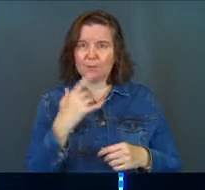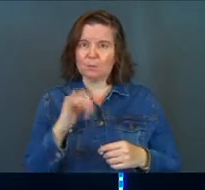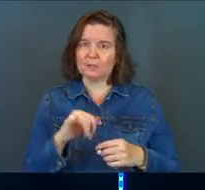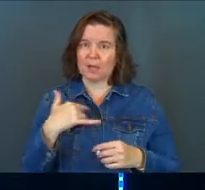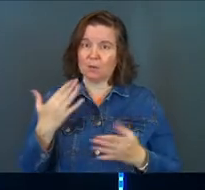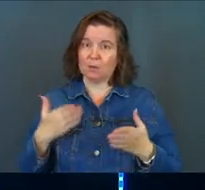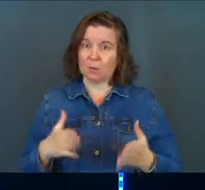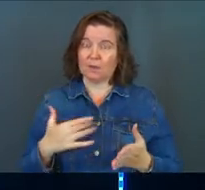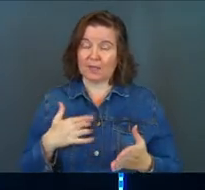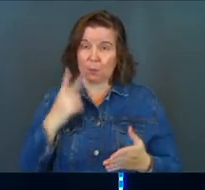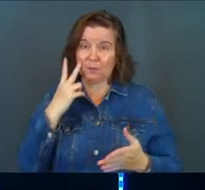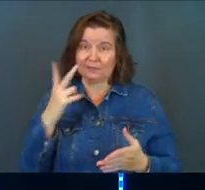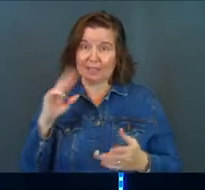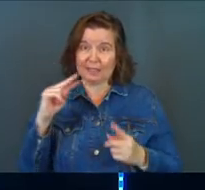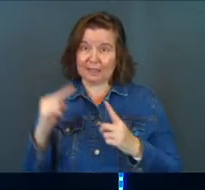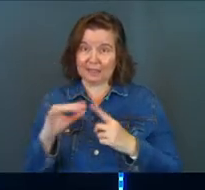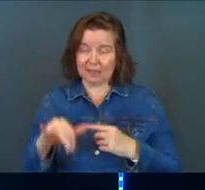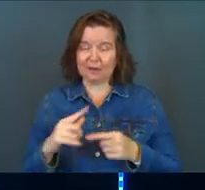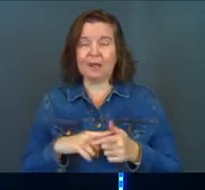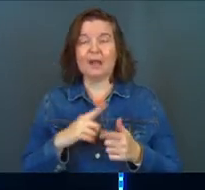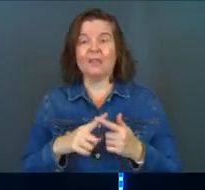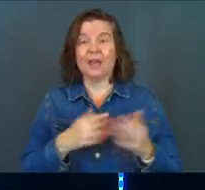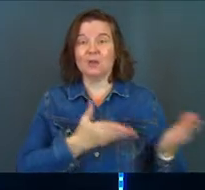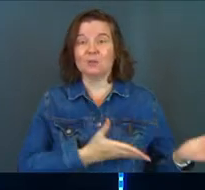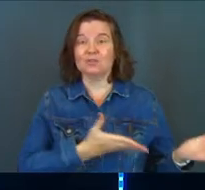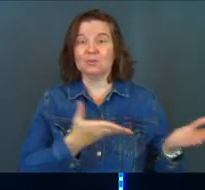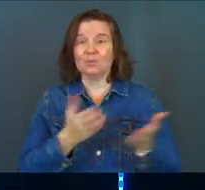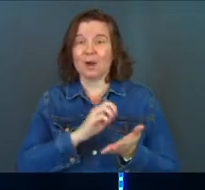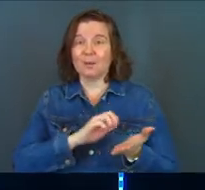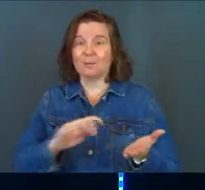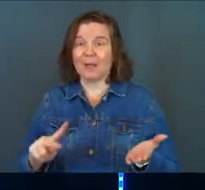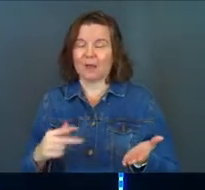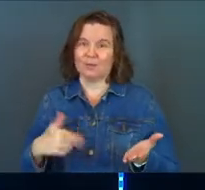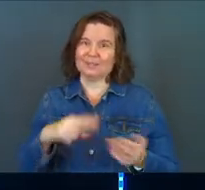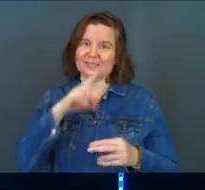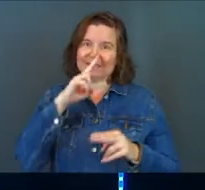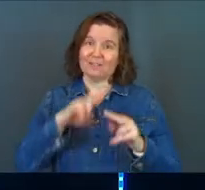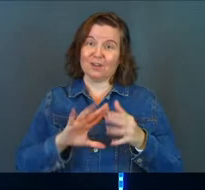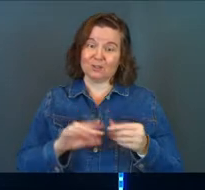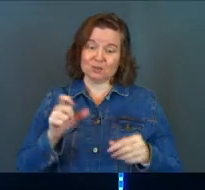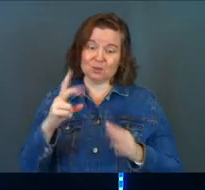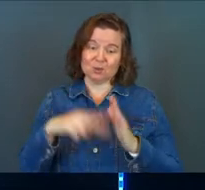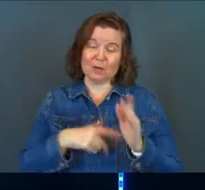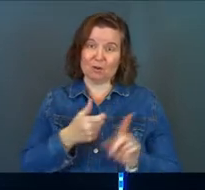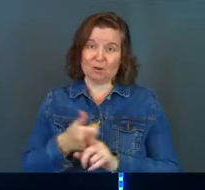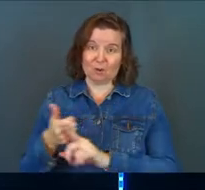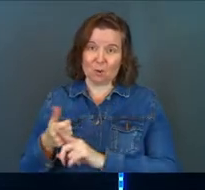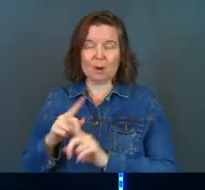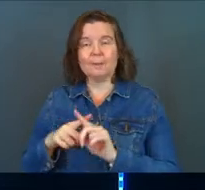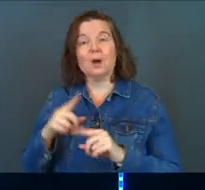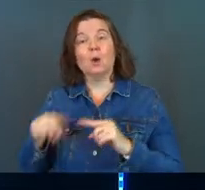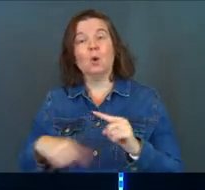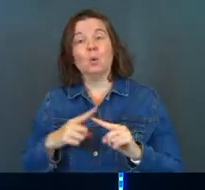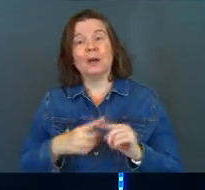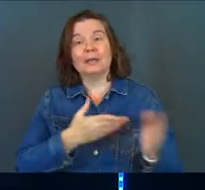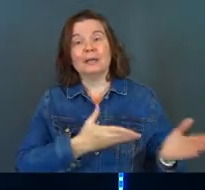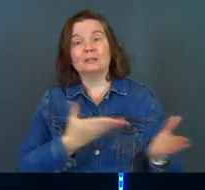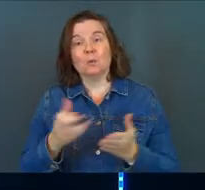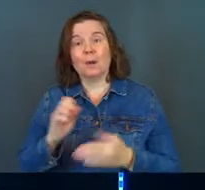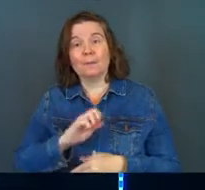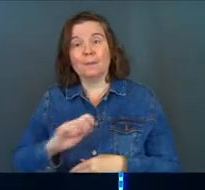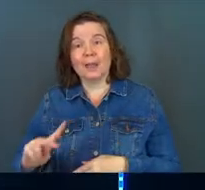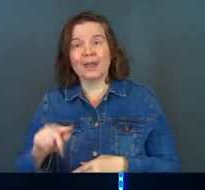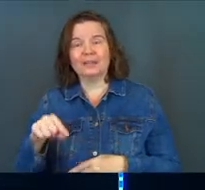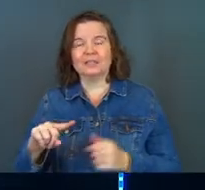kind of the way that they would have seen that. And then it was brought back, which is a super fun story, and you should read it on your own. But when it's brought